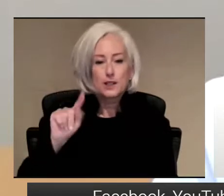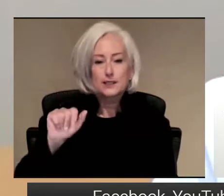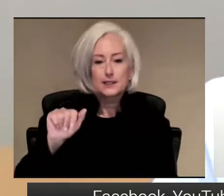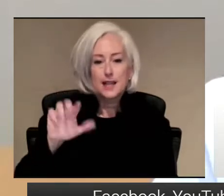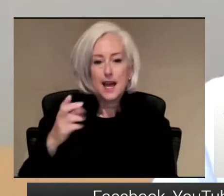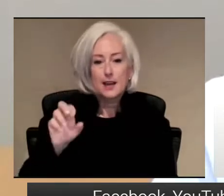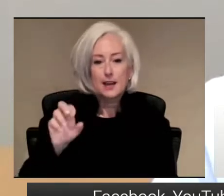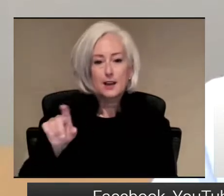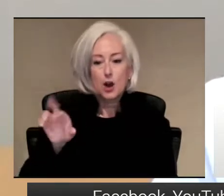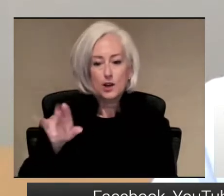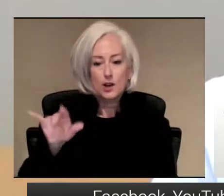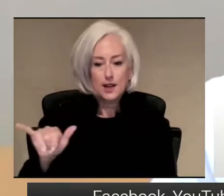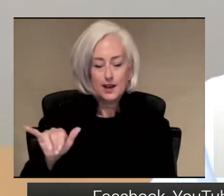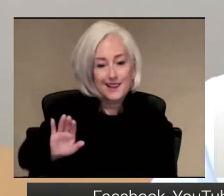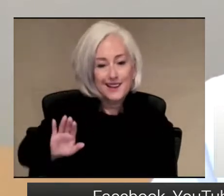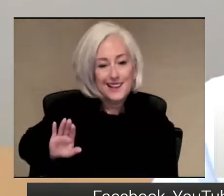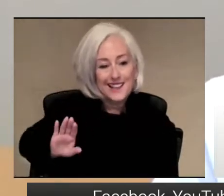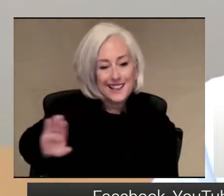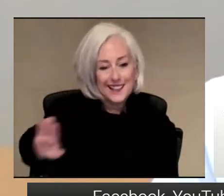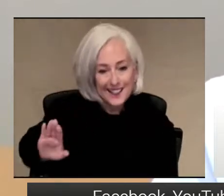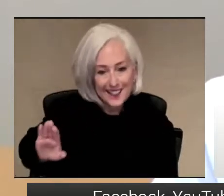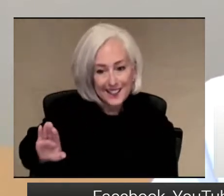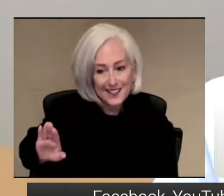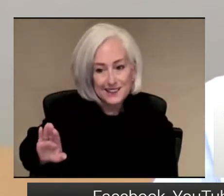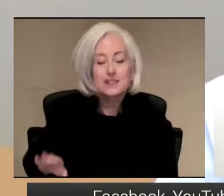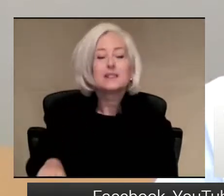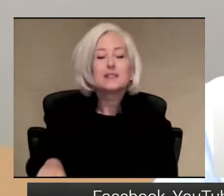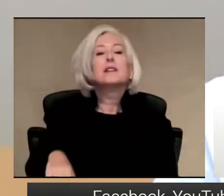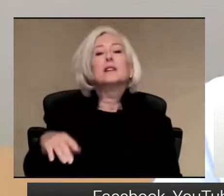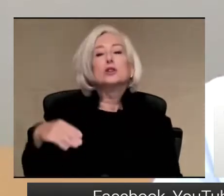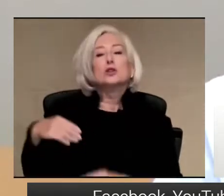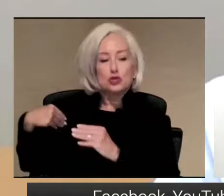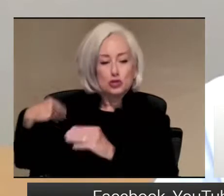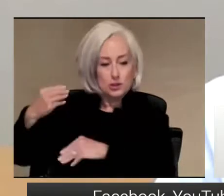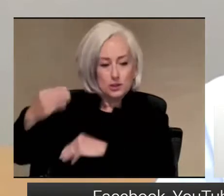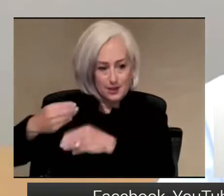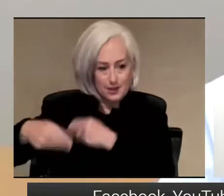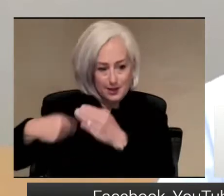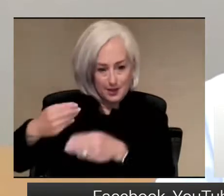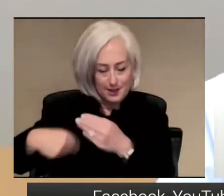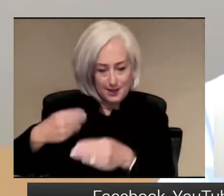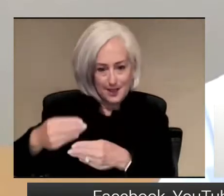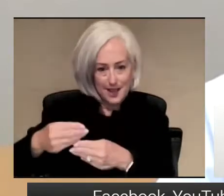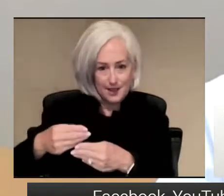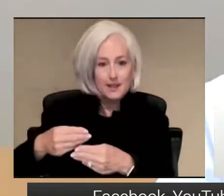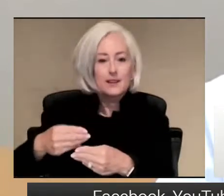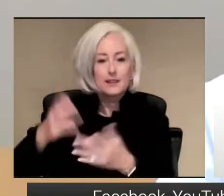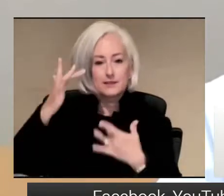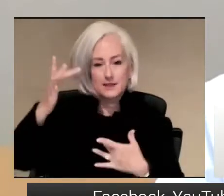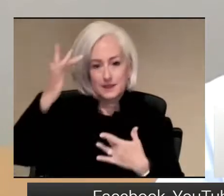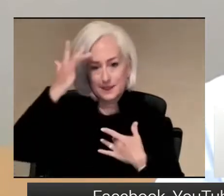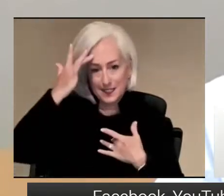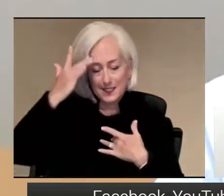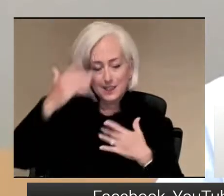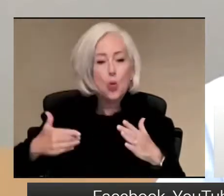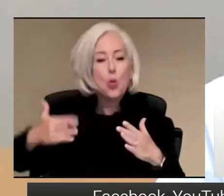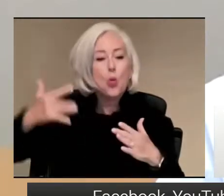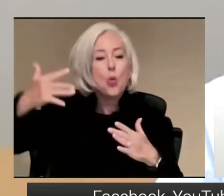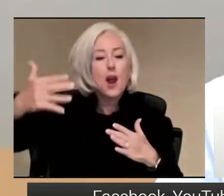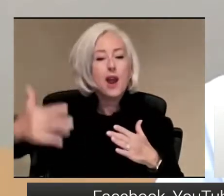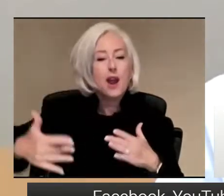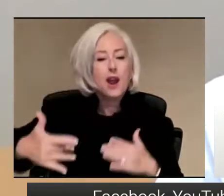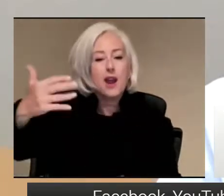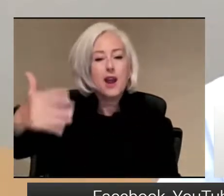related to myotonic dystrophy, which is genetically, it's a genetic condition. It's a rare one. It does not have to